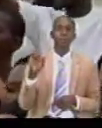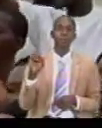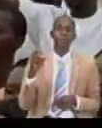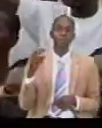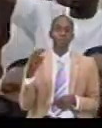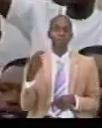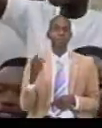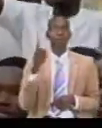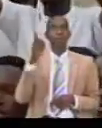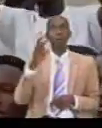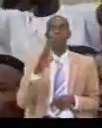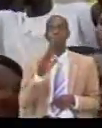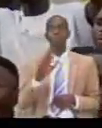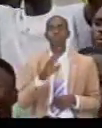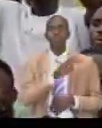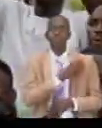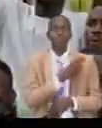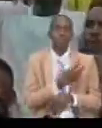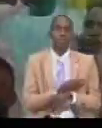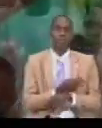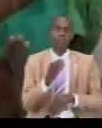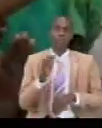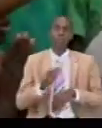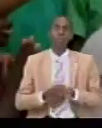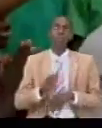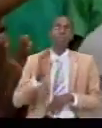Kadosh, you are mighty on your